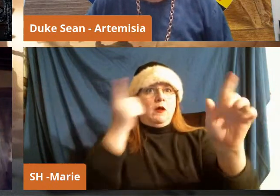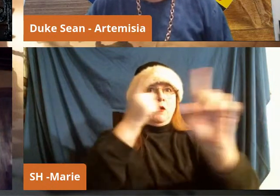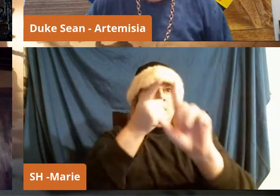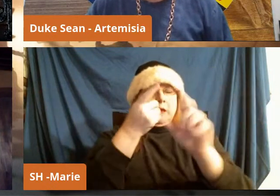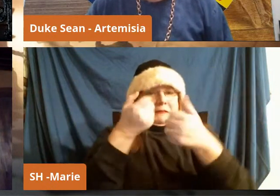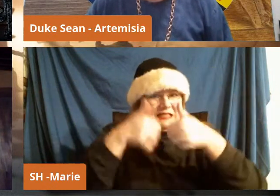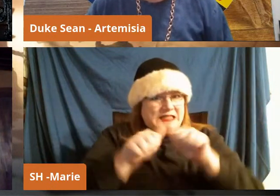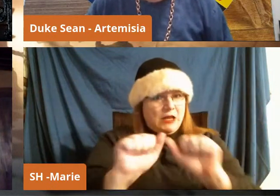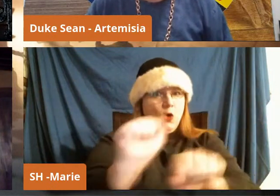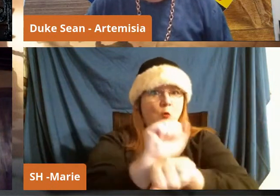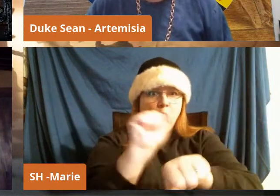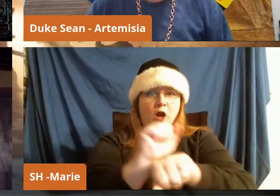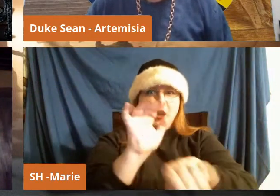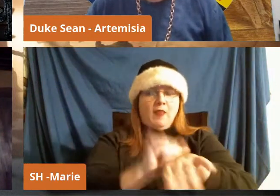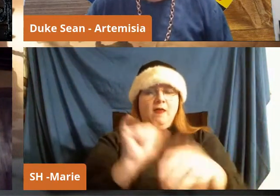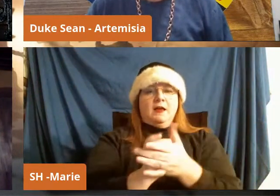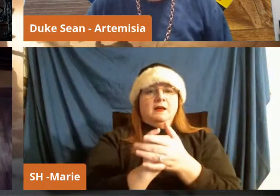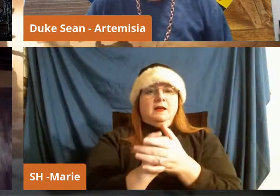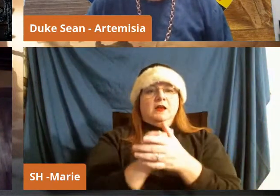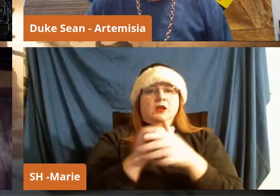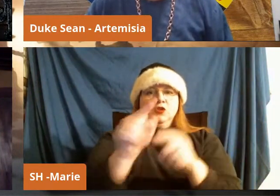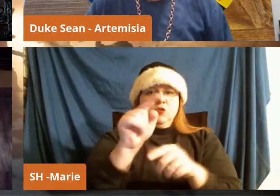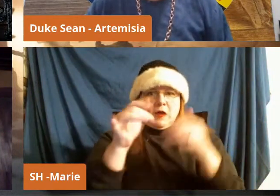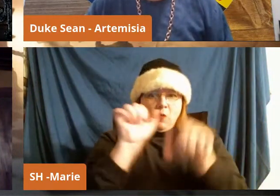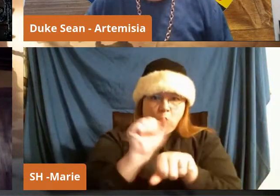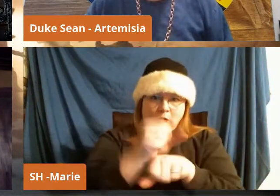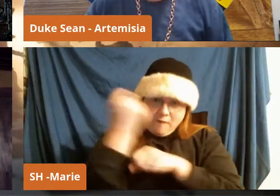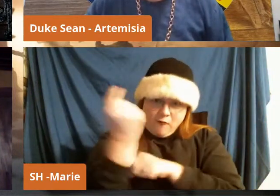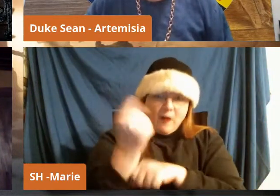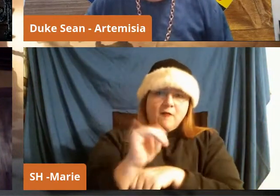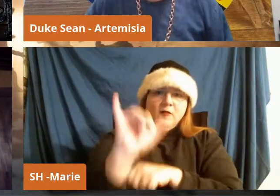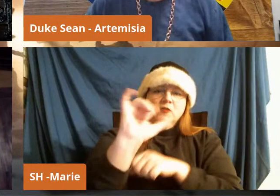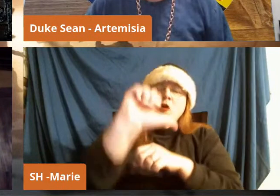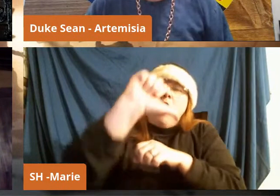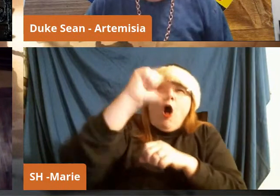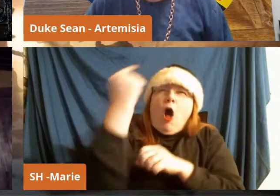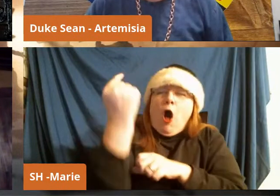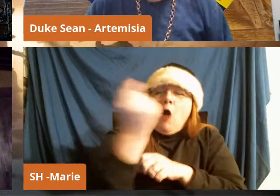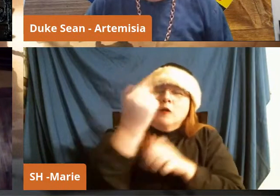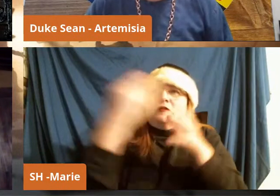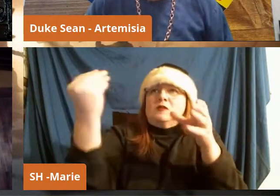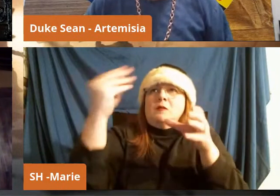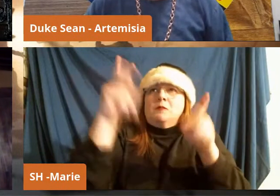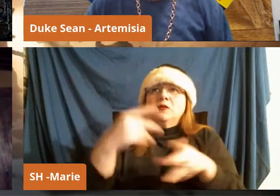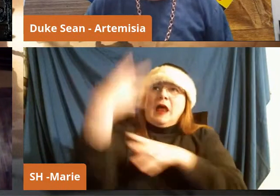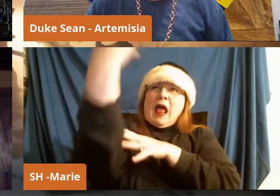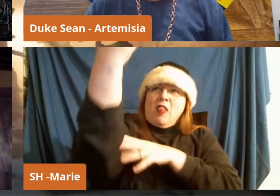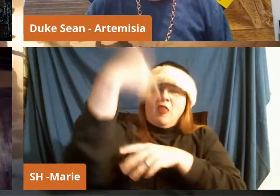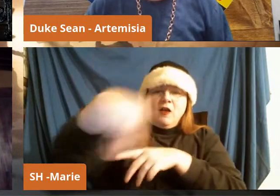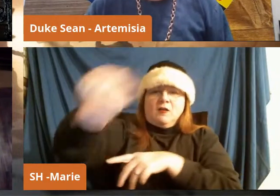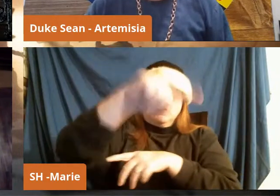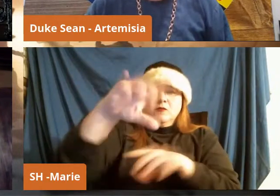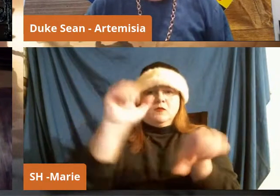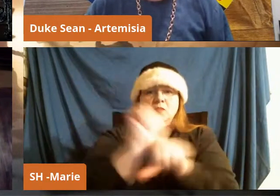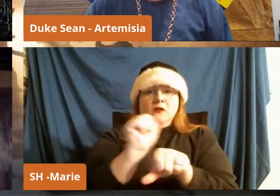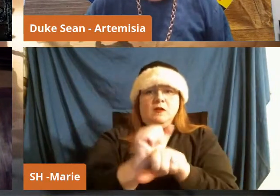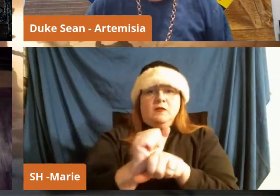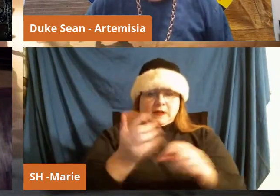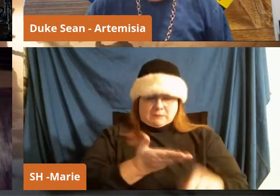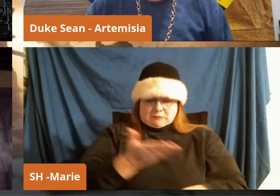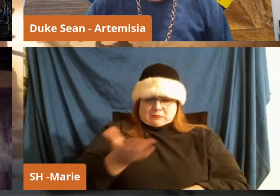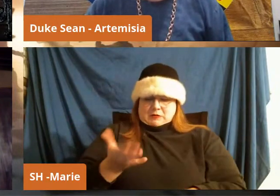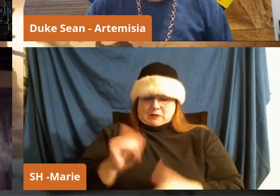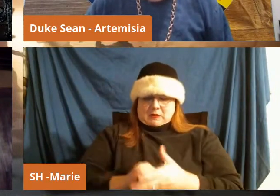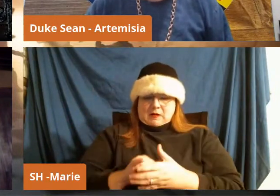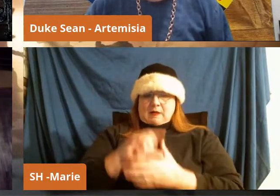on it. So you can keep doing that forever, because there's always somebody out there. Yeah. And that's the thing, is that